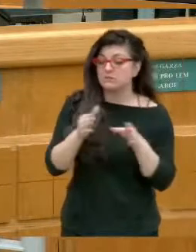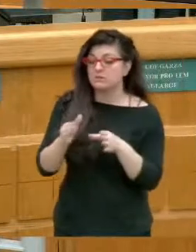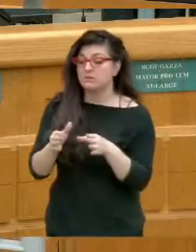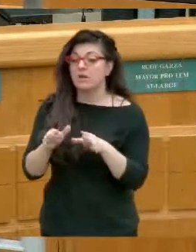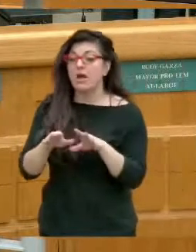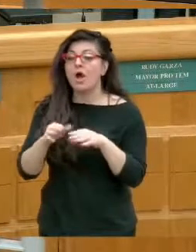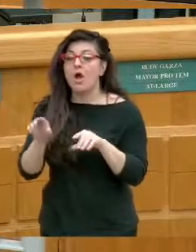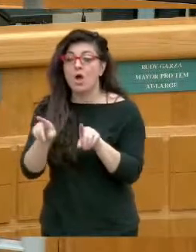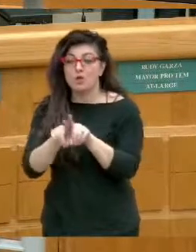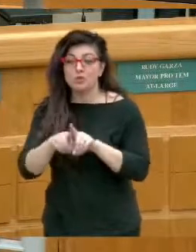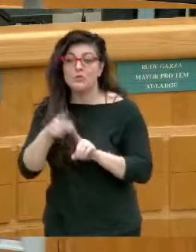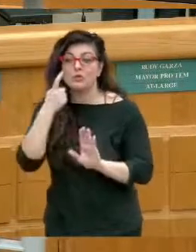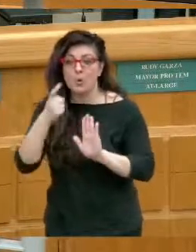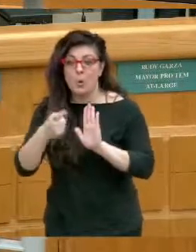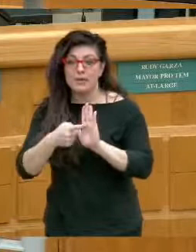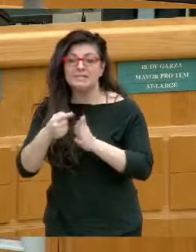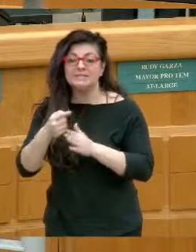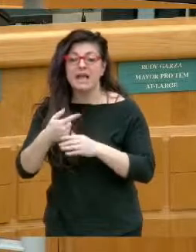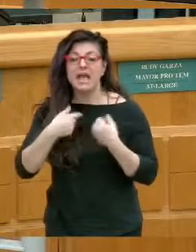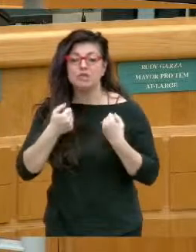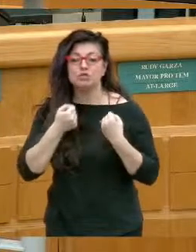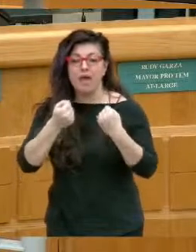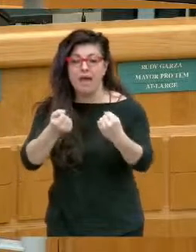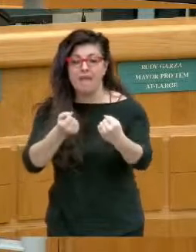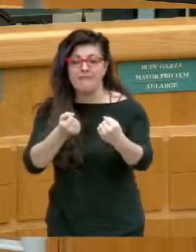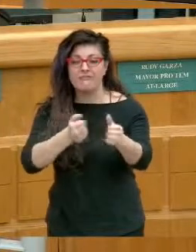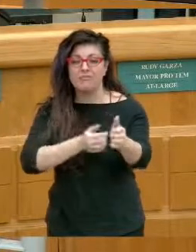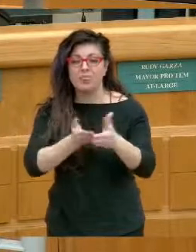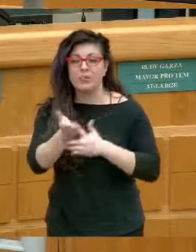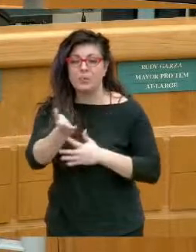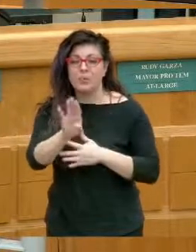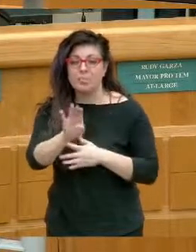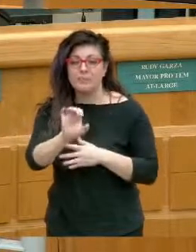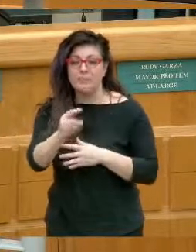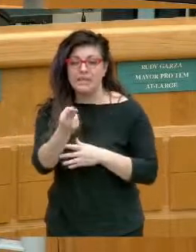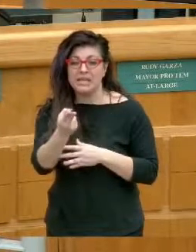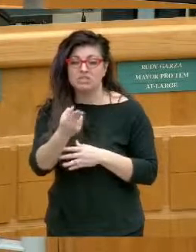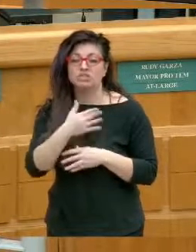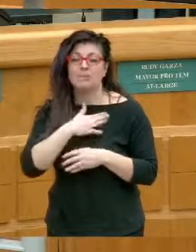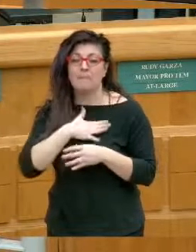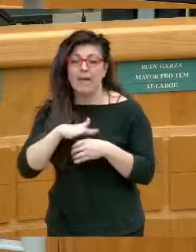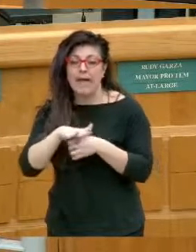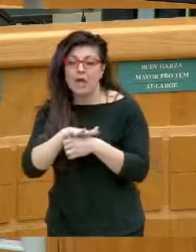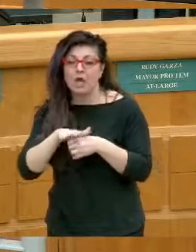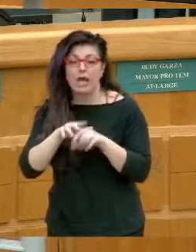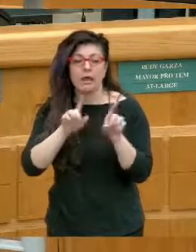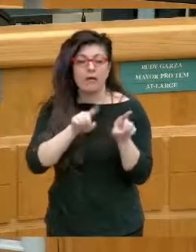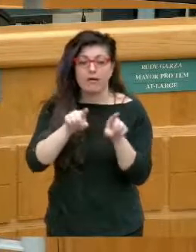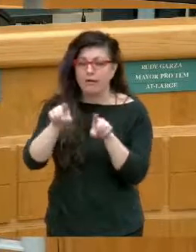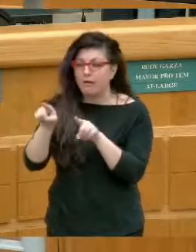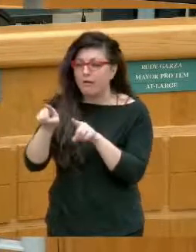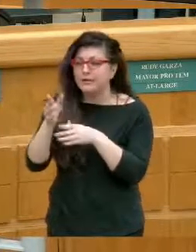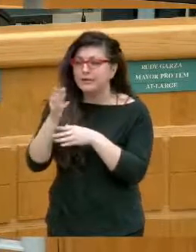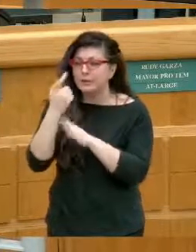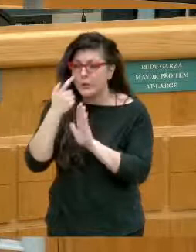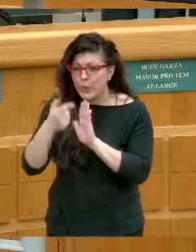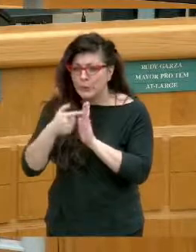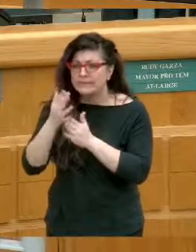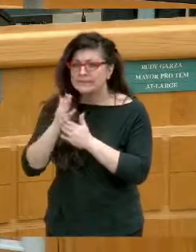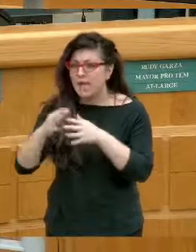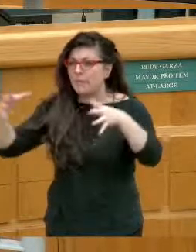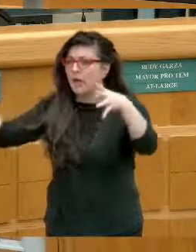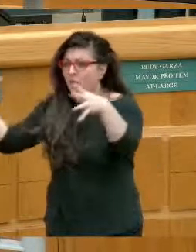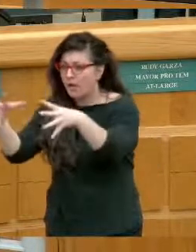beach. I've noticed some parties when I drive through there to see what's happening in my neighborhood. We just had Mother's Day. I noticed that there were